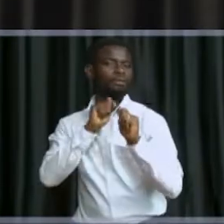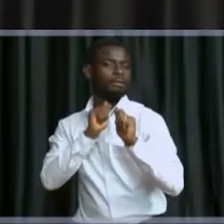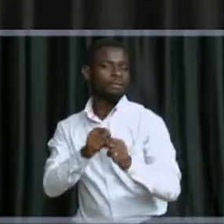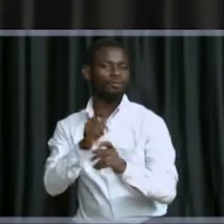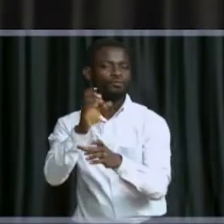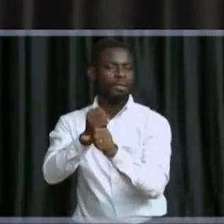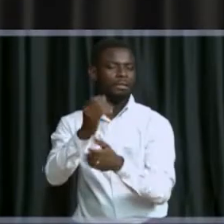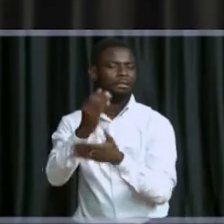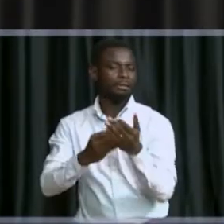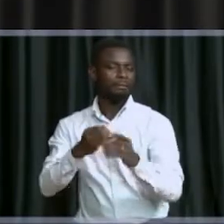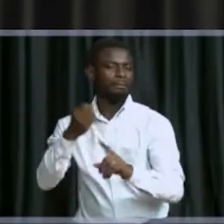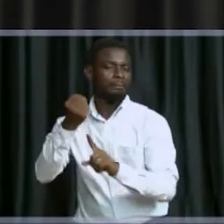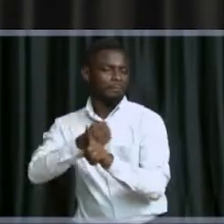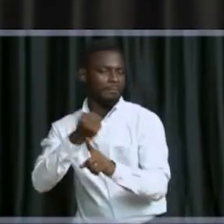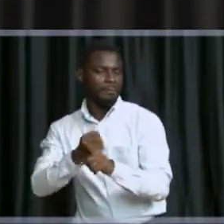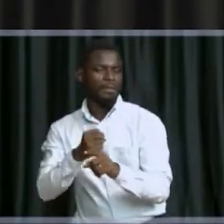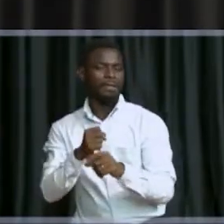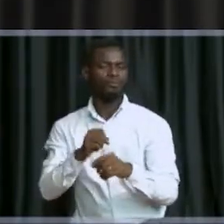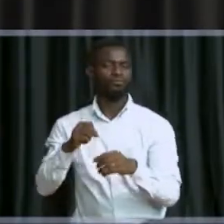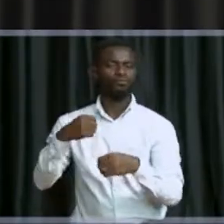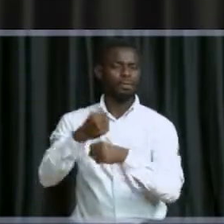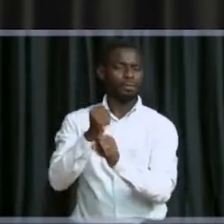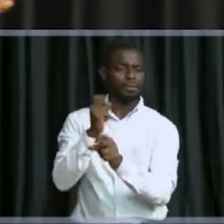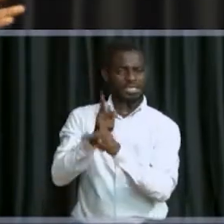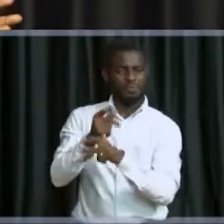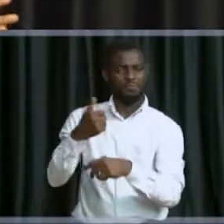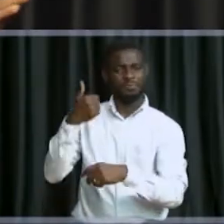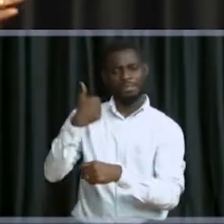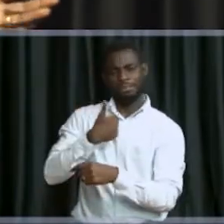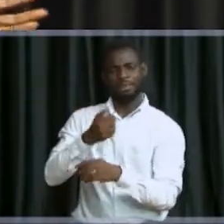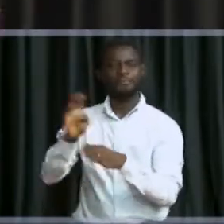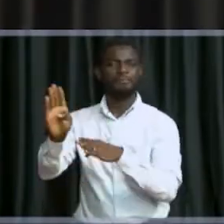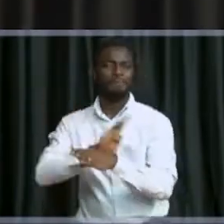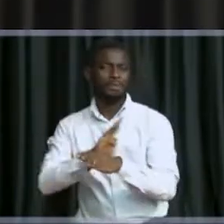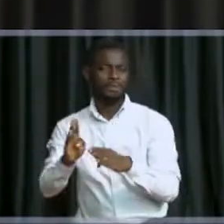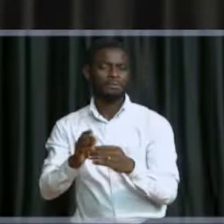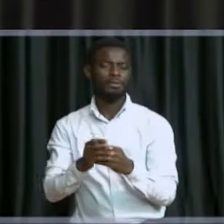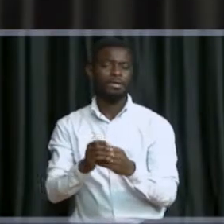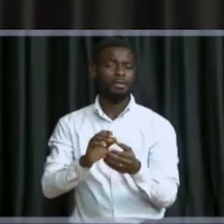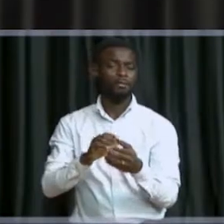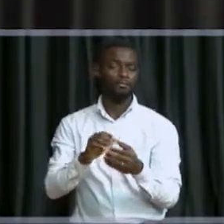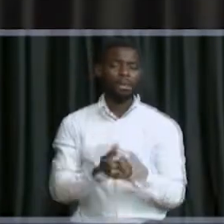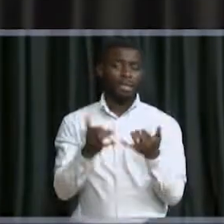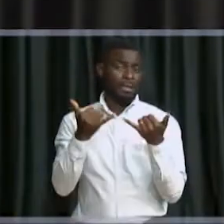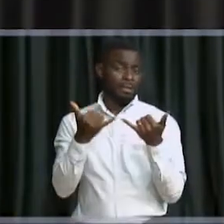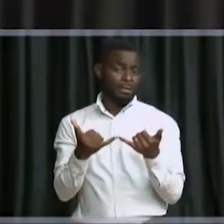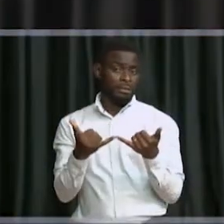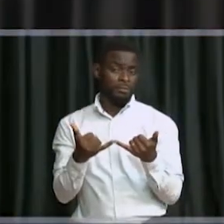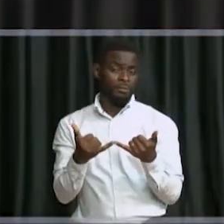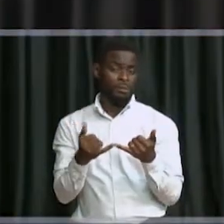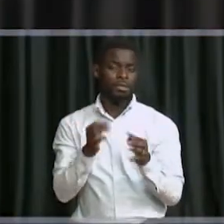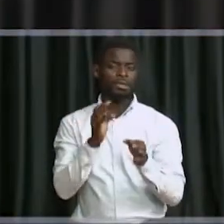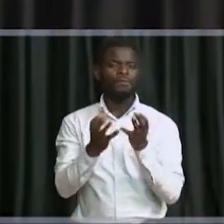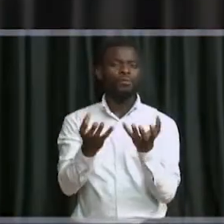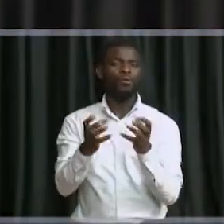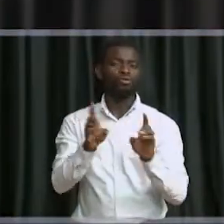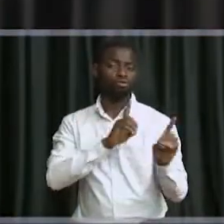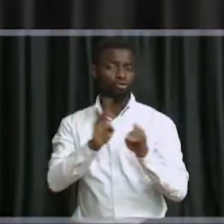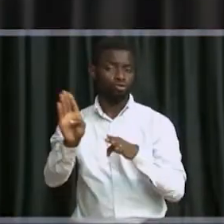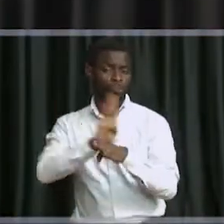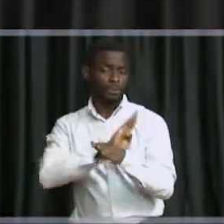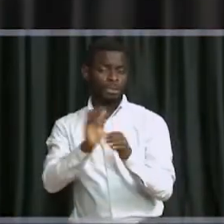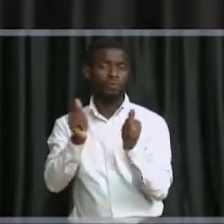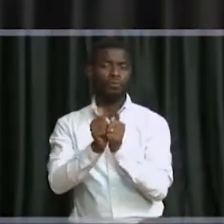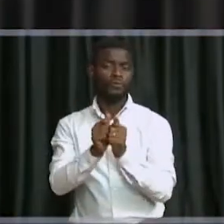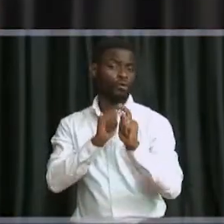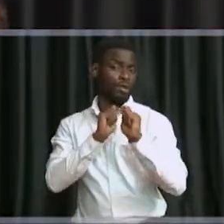neho ena otosu koso didi jumamama nemano akechia ekani sika ahon sa upese wadi wadumachedia